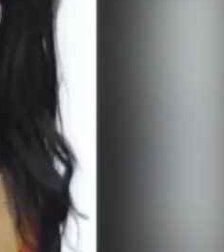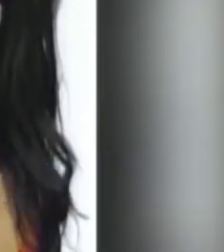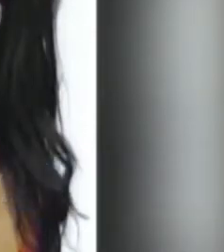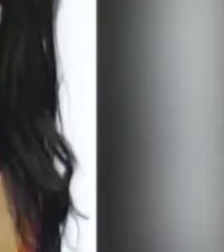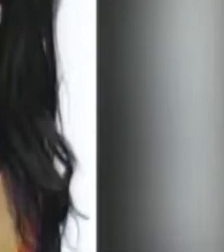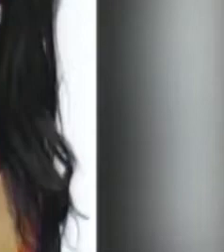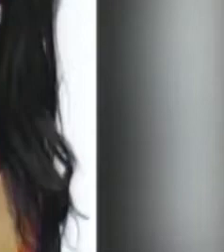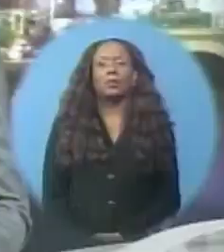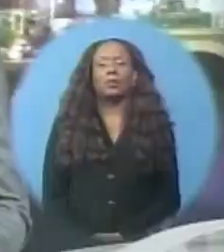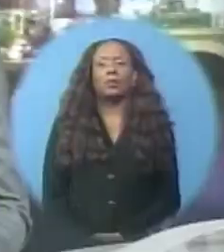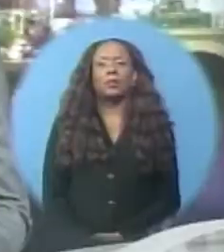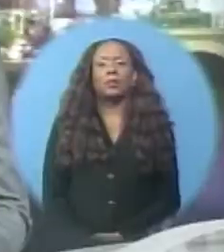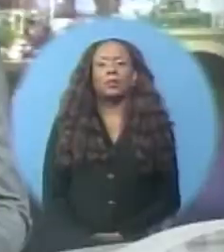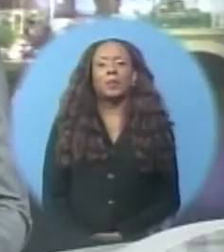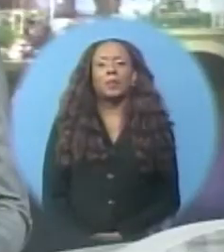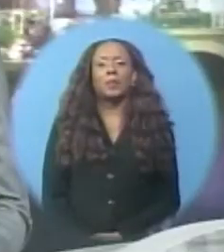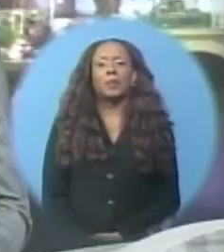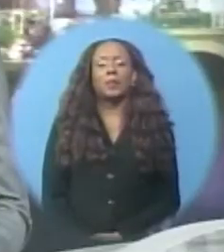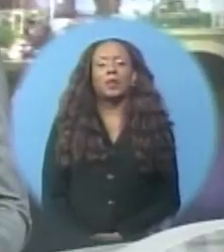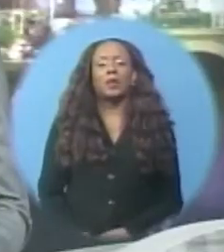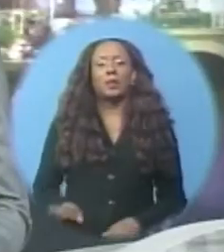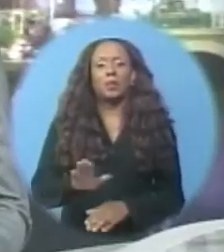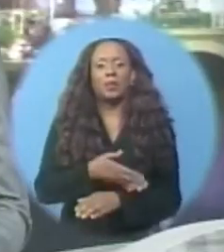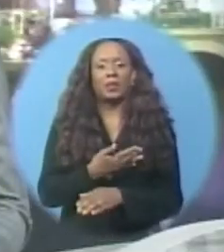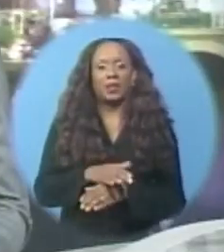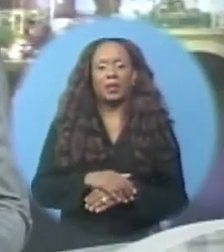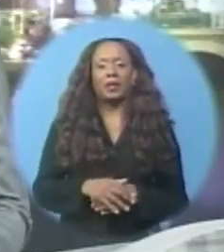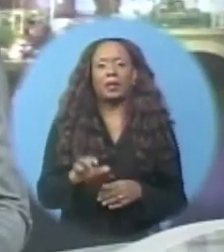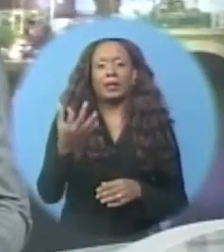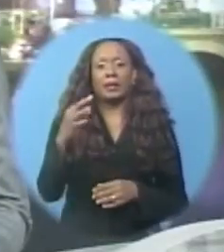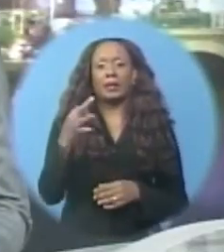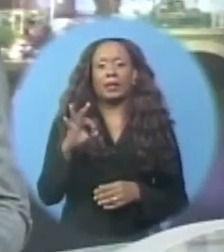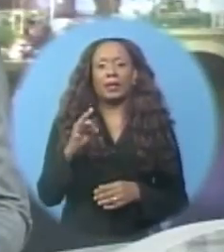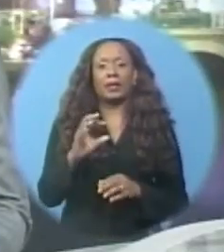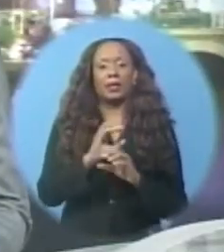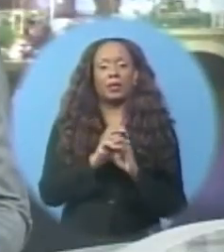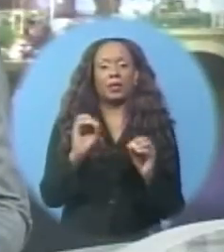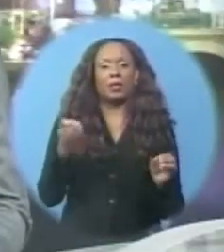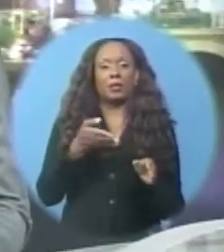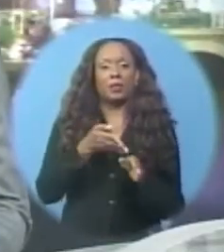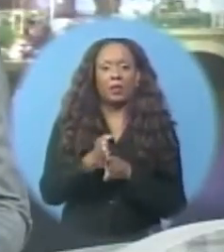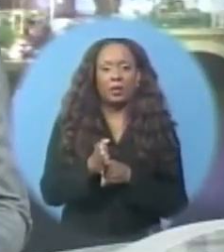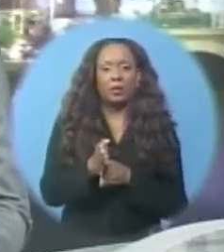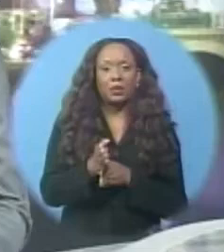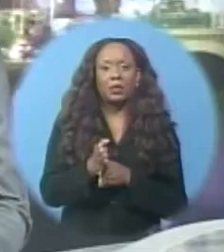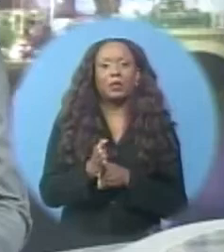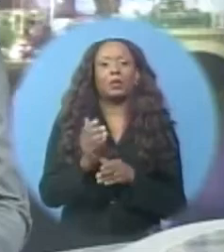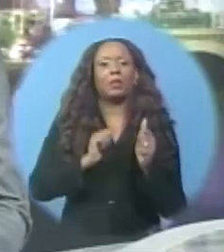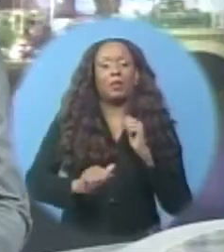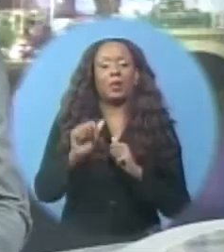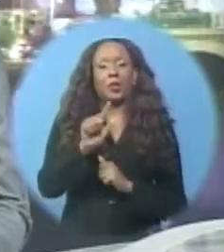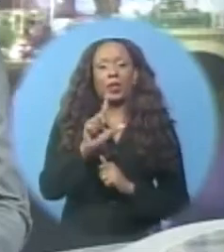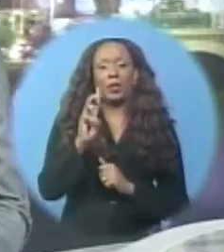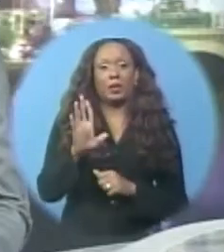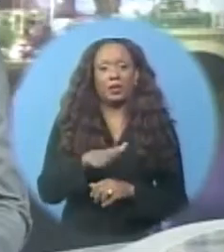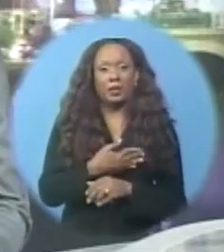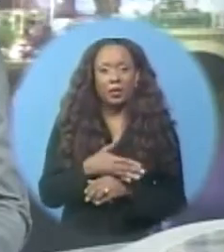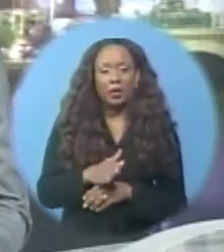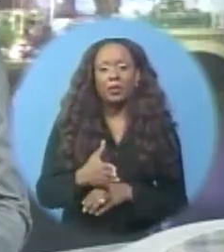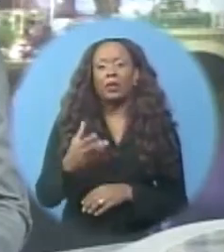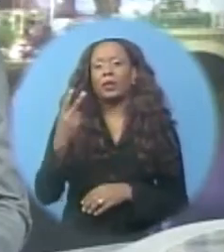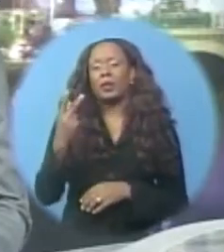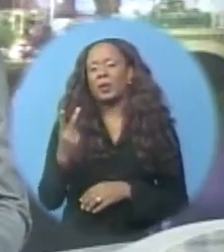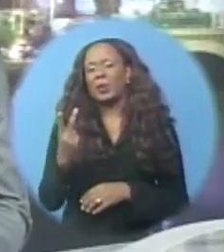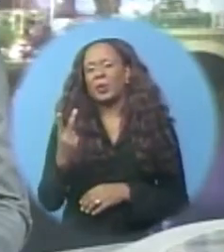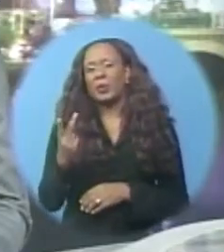for the finals. In music, 19 non-professionals performing 26 songs and 2 semi-professionals performing